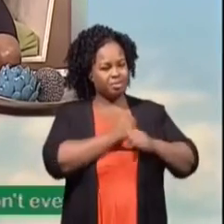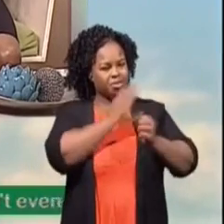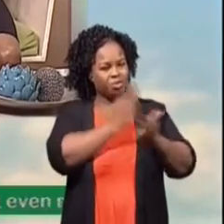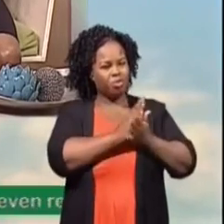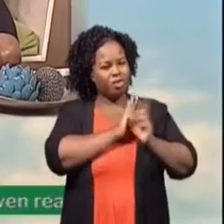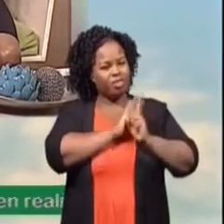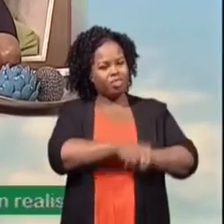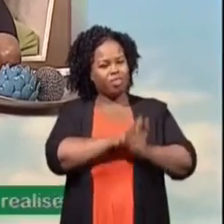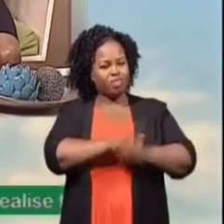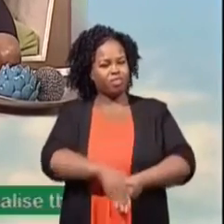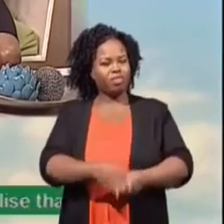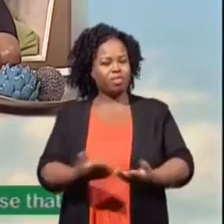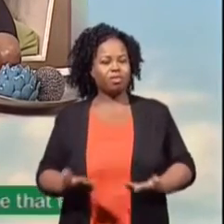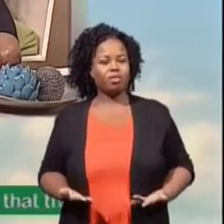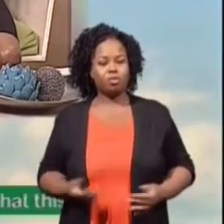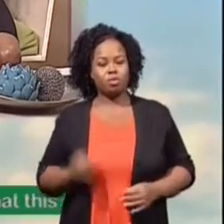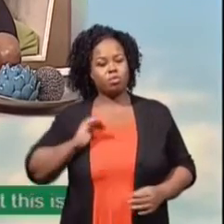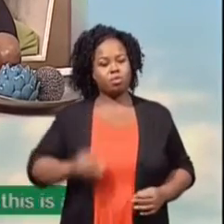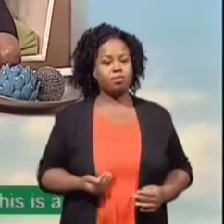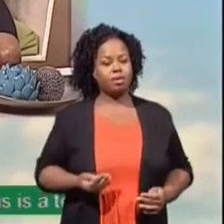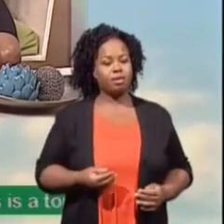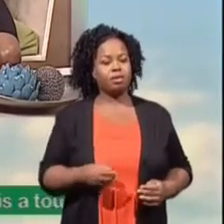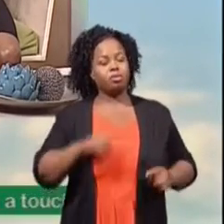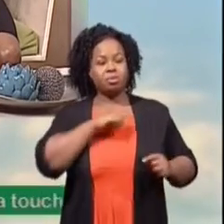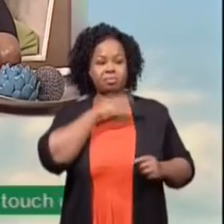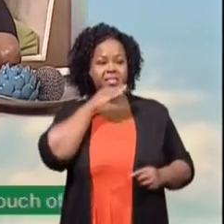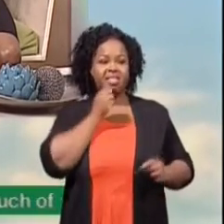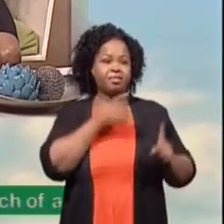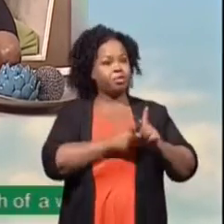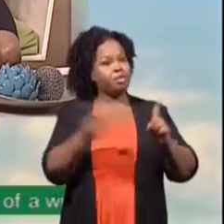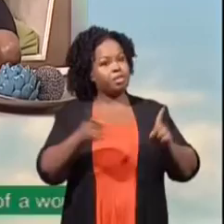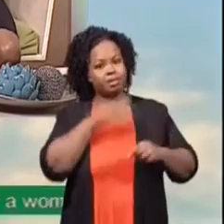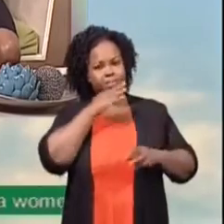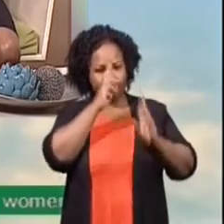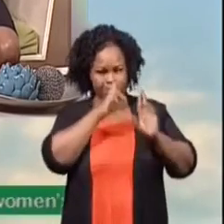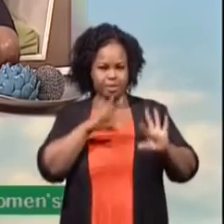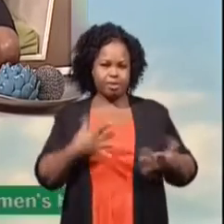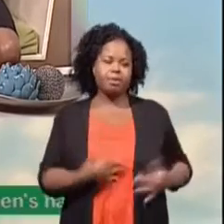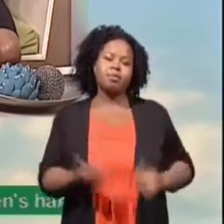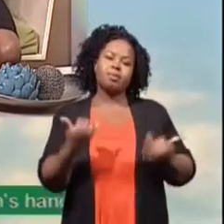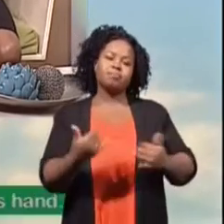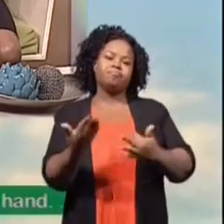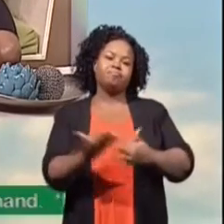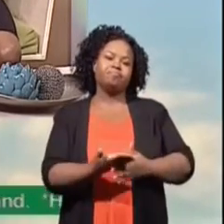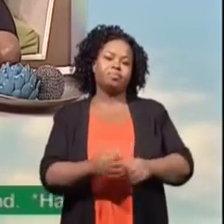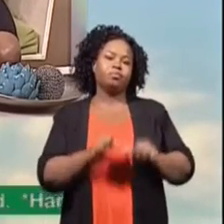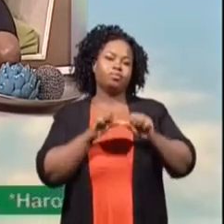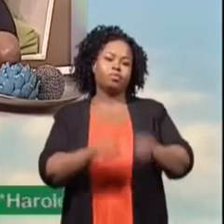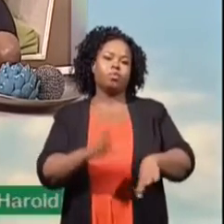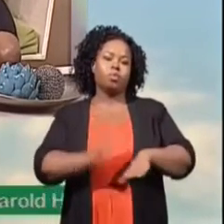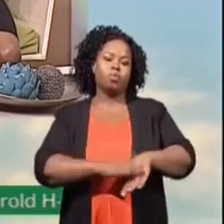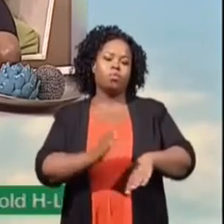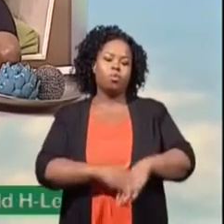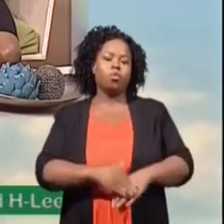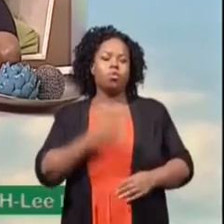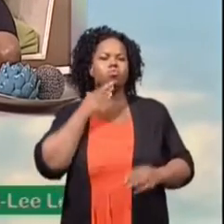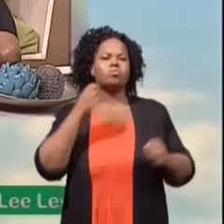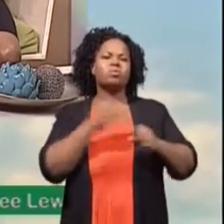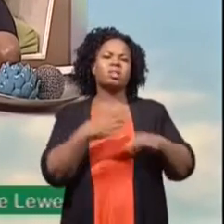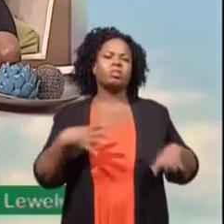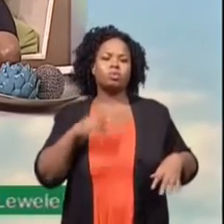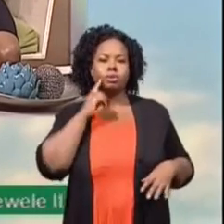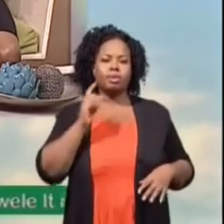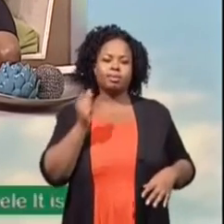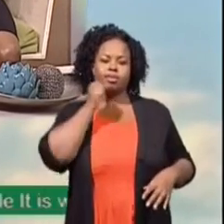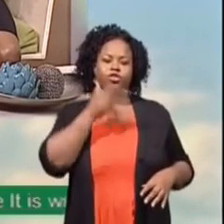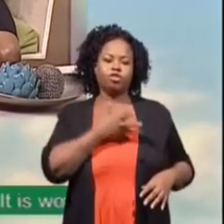dikali di ema gore ba make sure tsa re ke ba re go ena ke setso ba le re a o dire le tamputo o a o tlhompi ba ra ke ba se ka se breaking no xa se buya se ya qhubeka sa thindo bana ngo